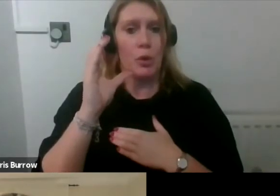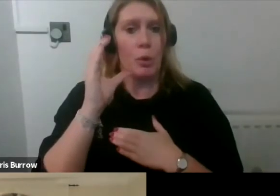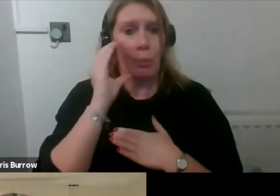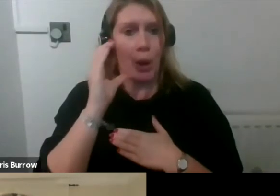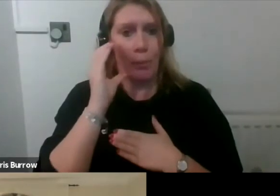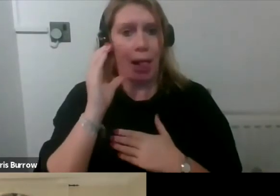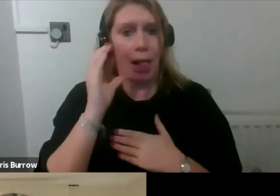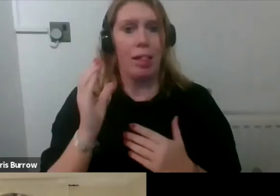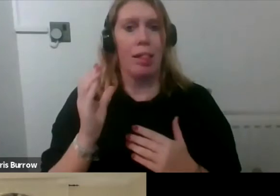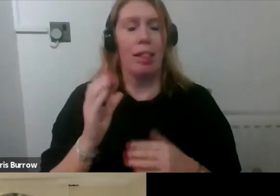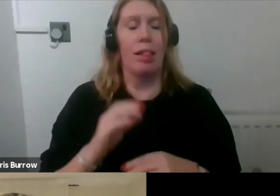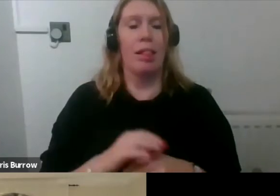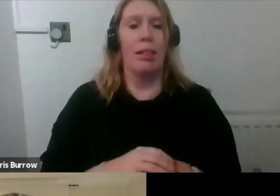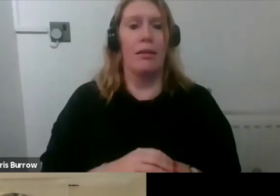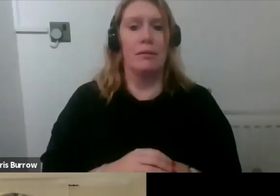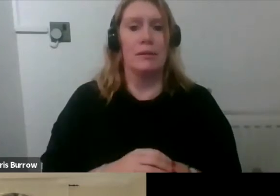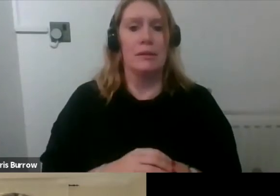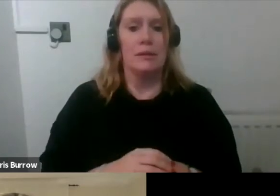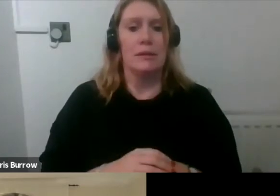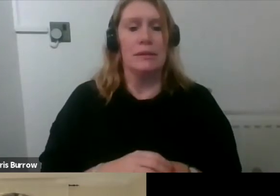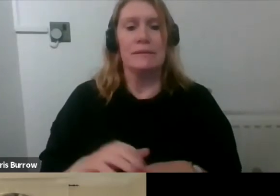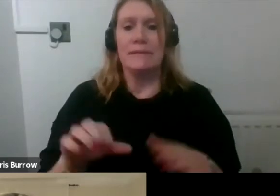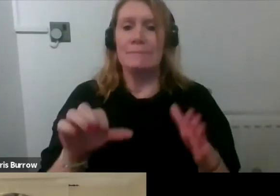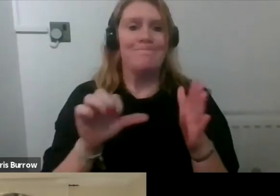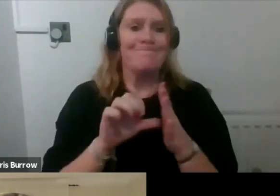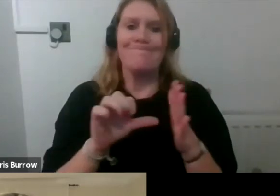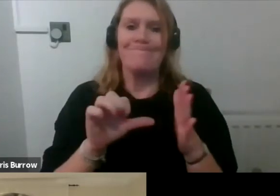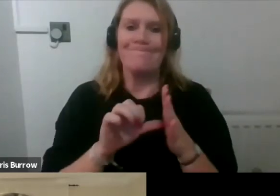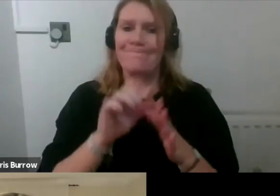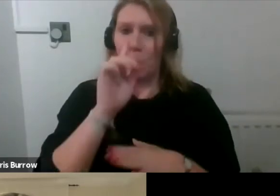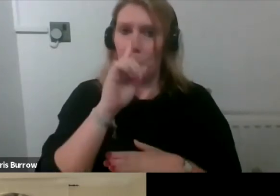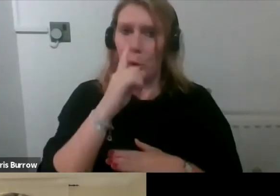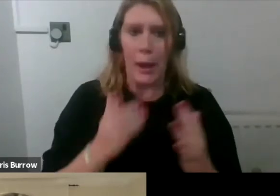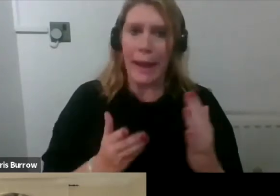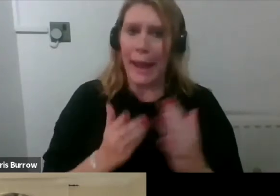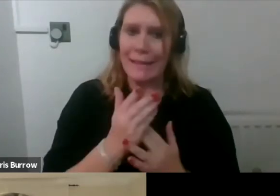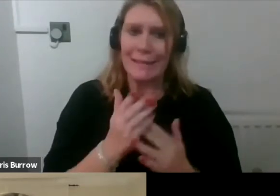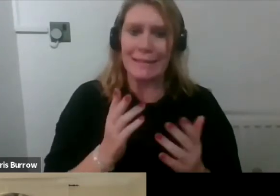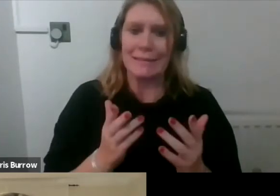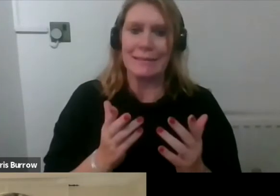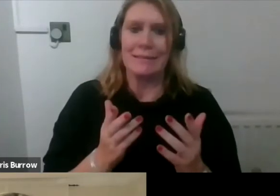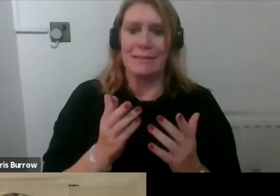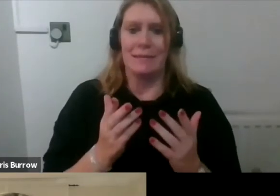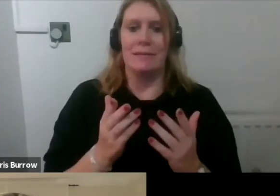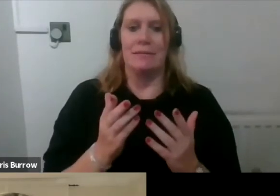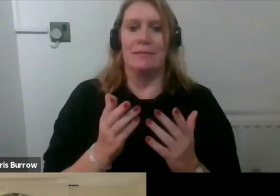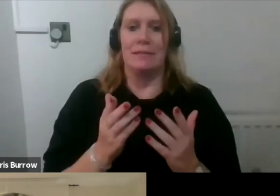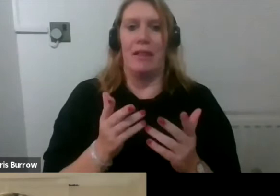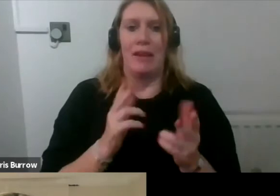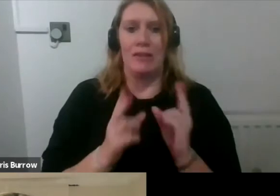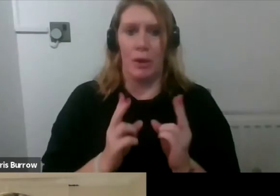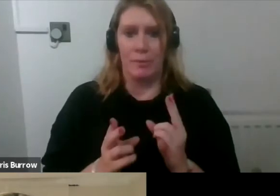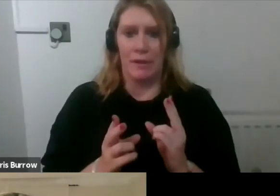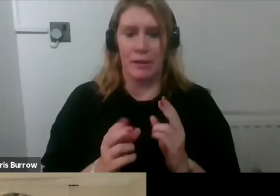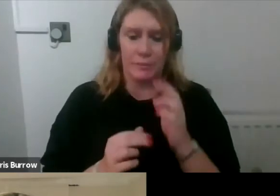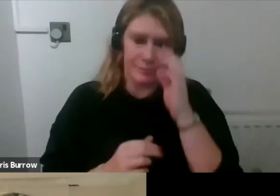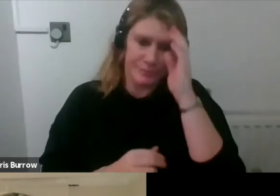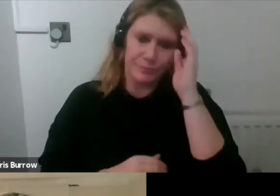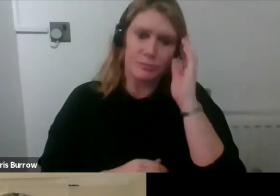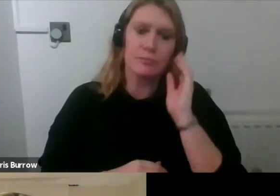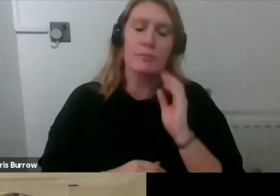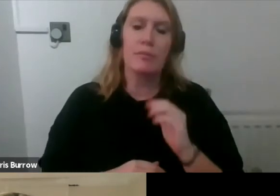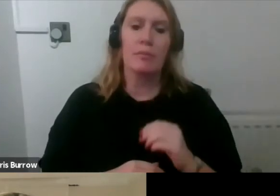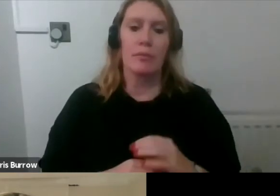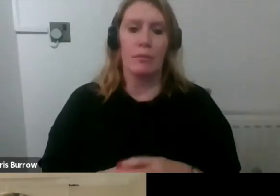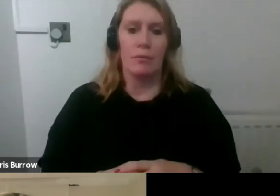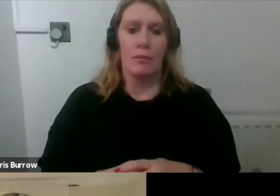exist at all. So if you're watching on some devices, Zoom will not display the British Sign Language. However, we